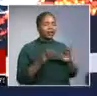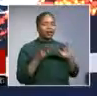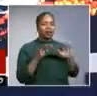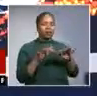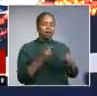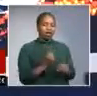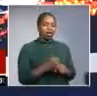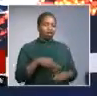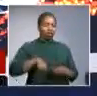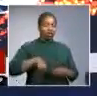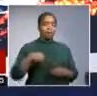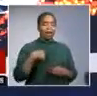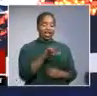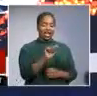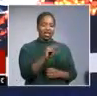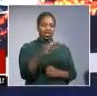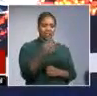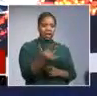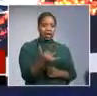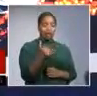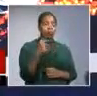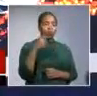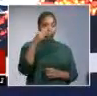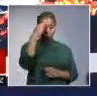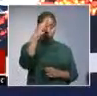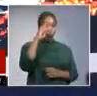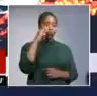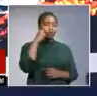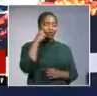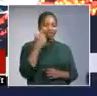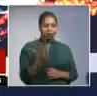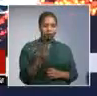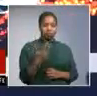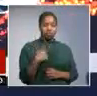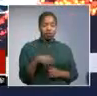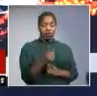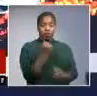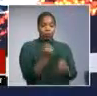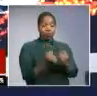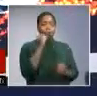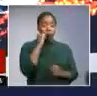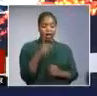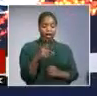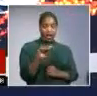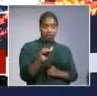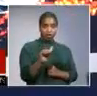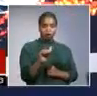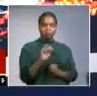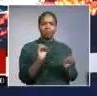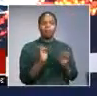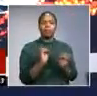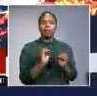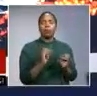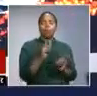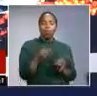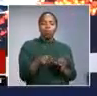we would have seen ANC officials by now in Tshwane being held before a court of law ever since the DA took over power. Nobody has ever